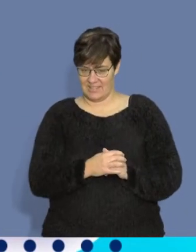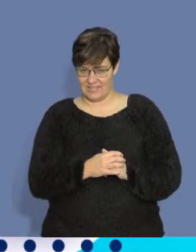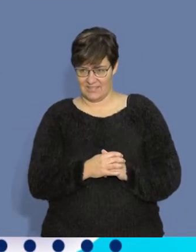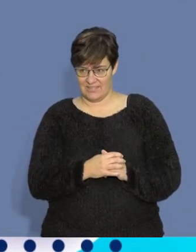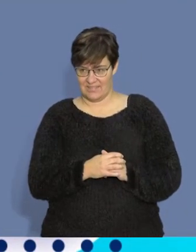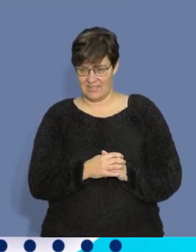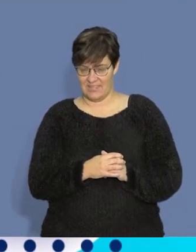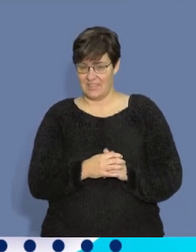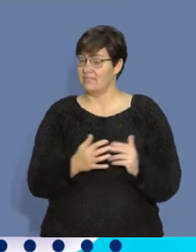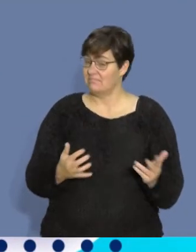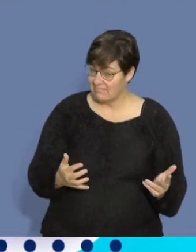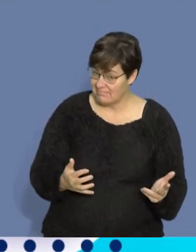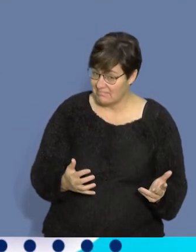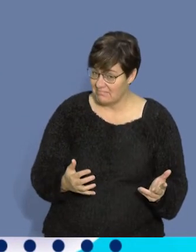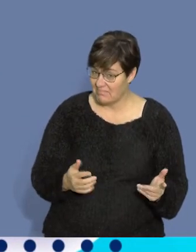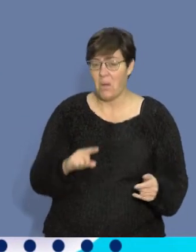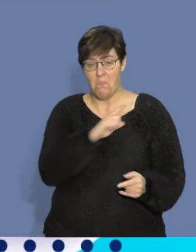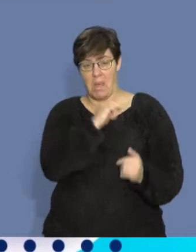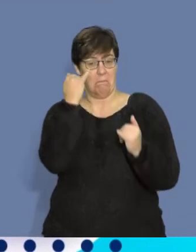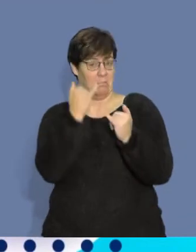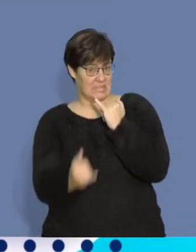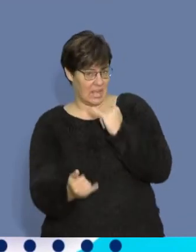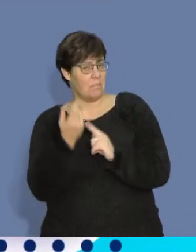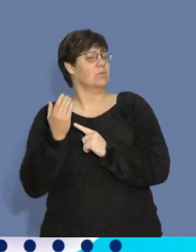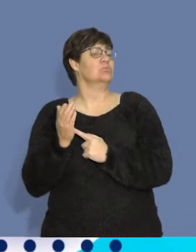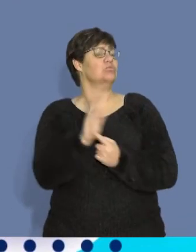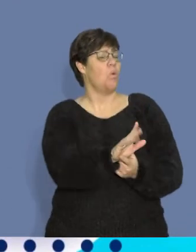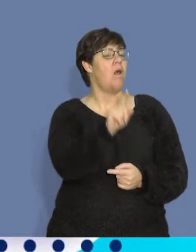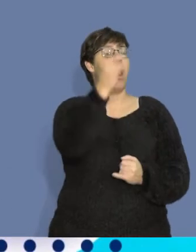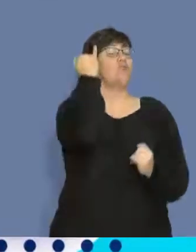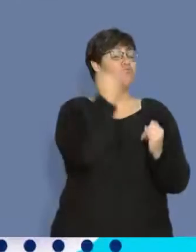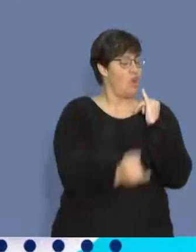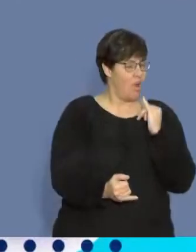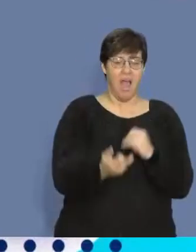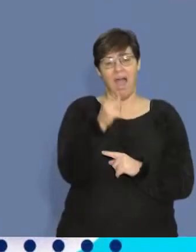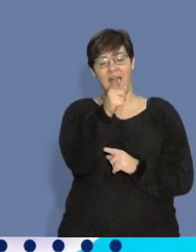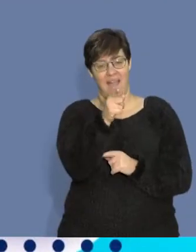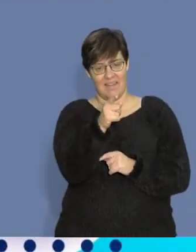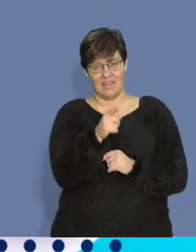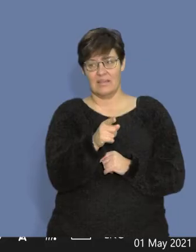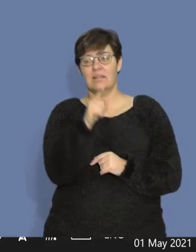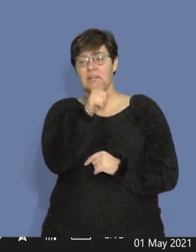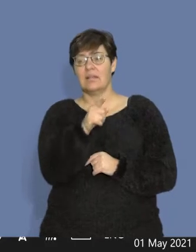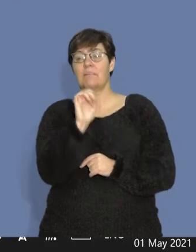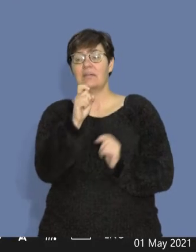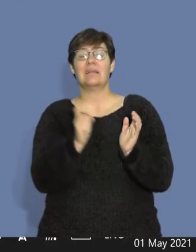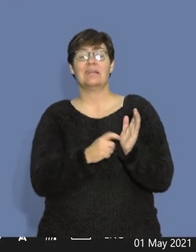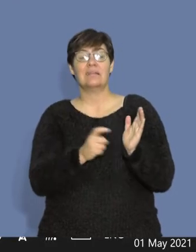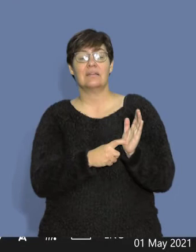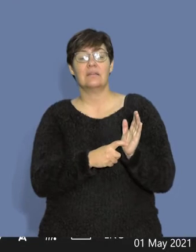full question. Maybe it was a deliberate error to show you. Watch where it appears. Bad